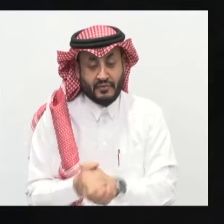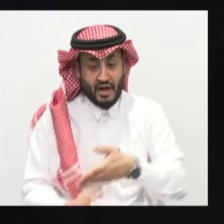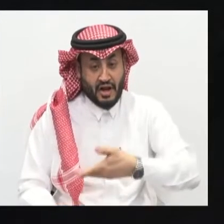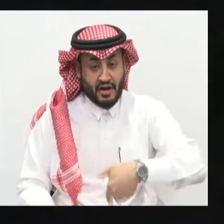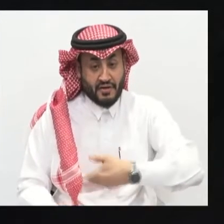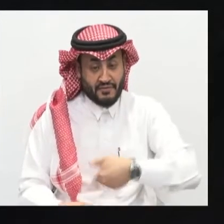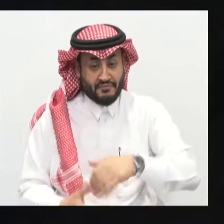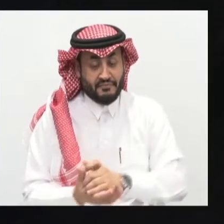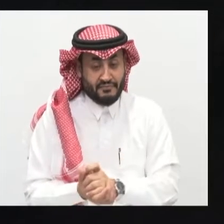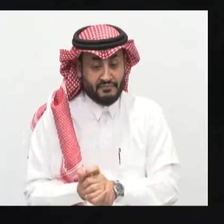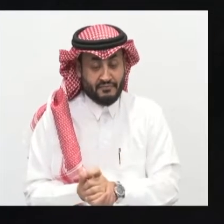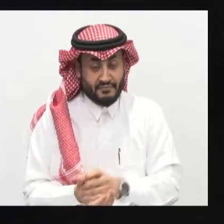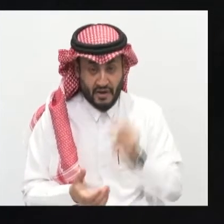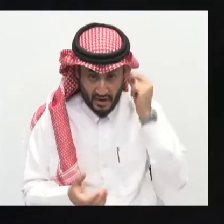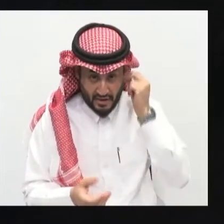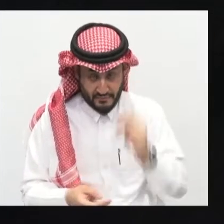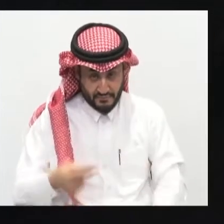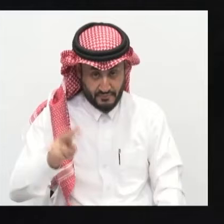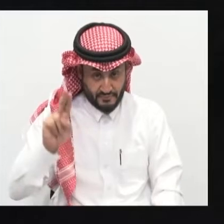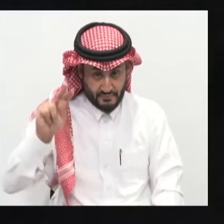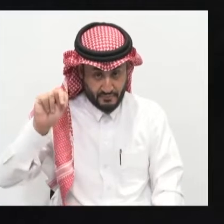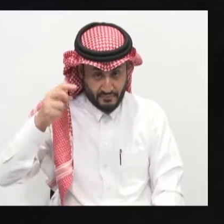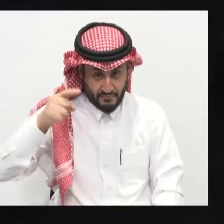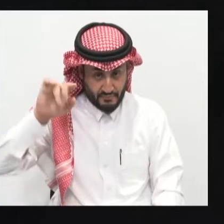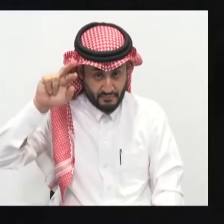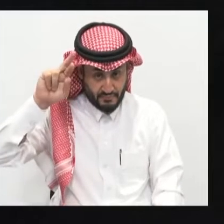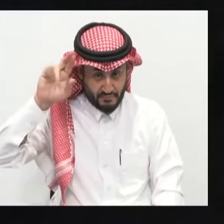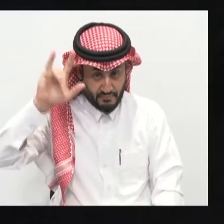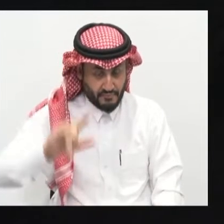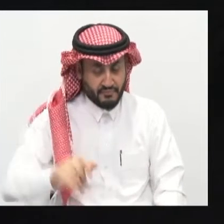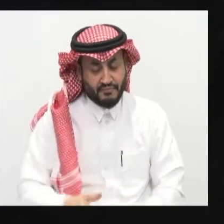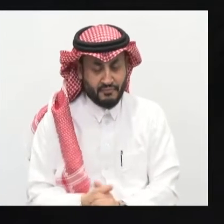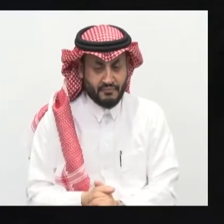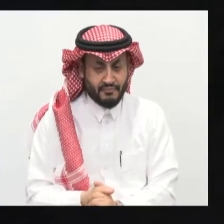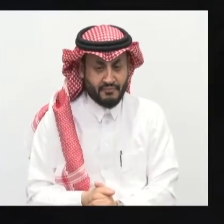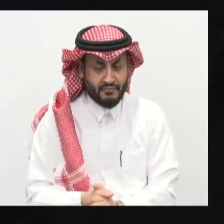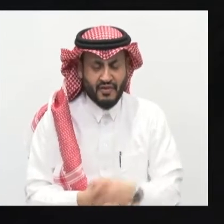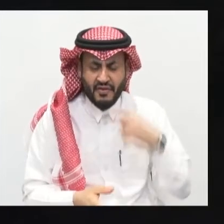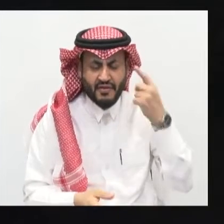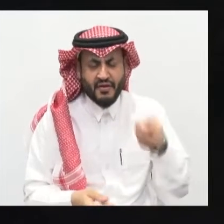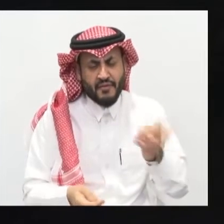Hungry. Did you hear the word hungry? She's hungry for chocolate. Think of something else.